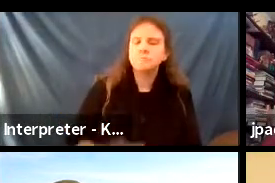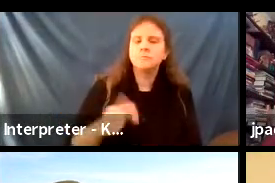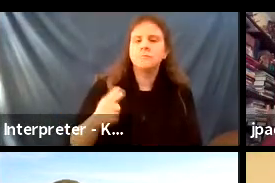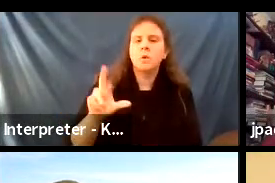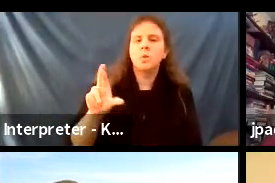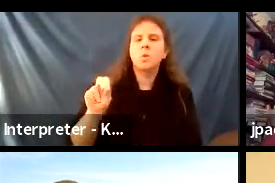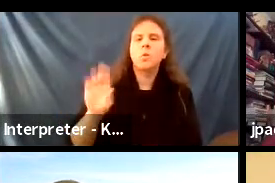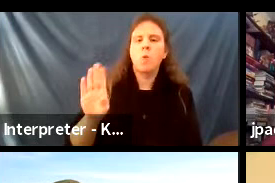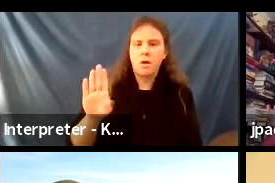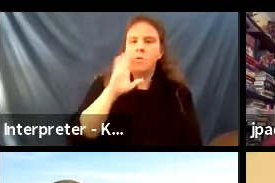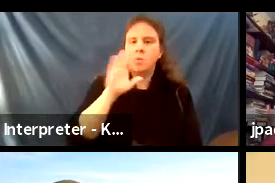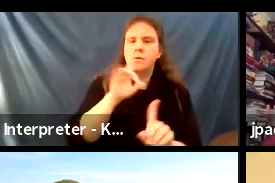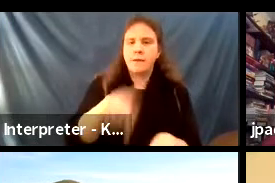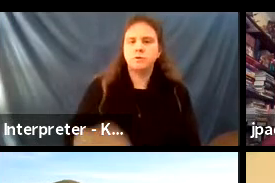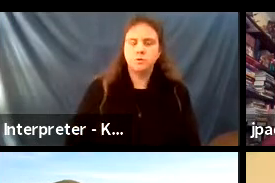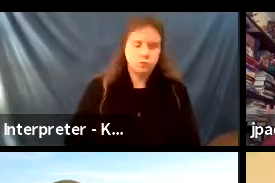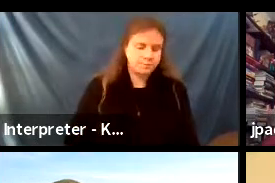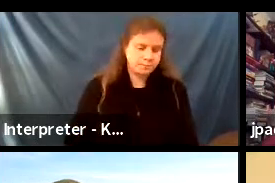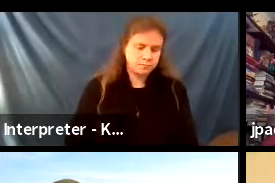So